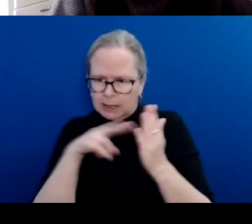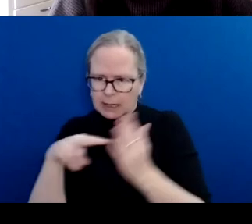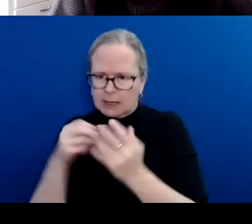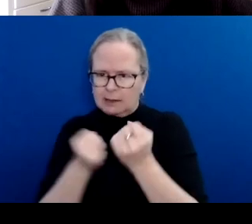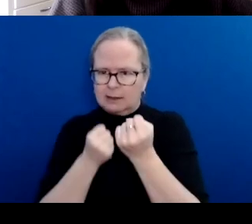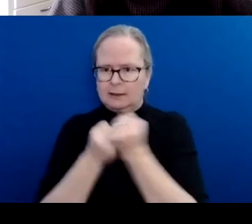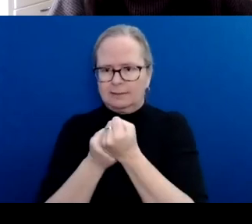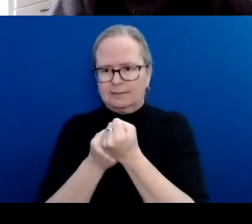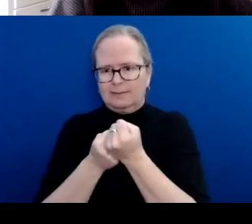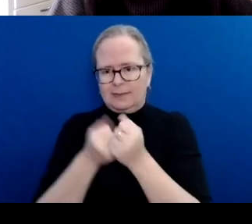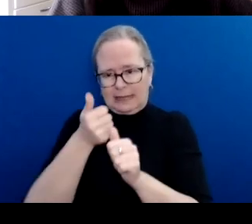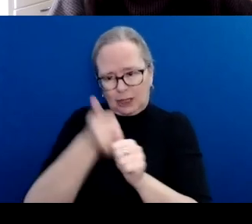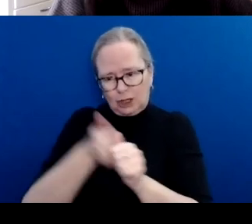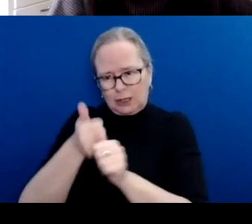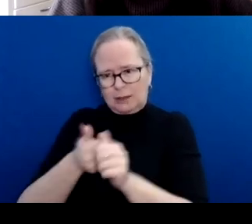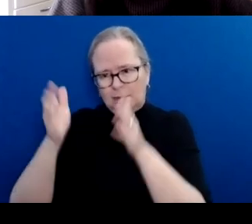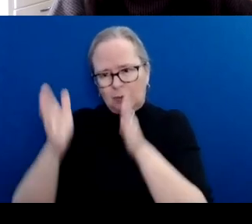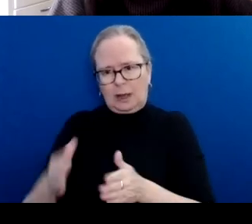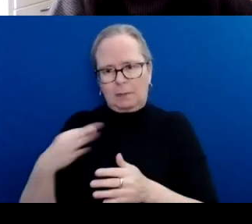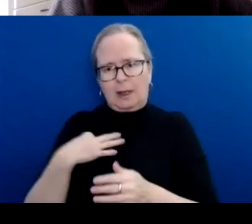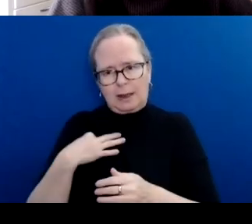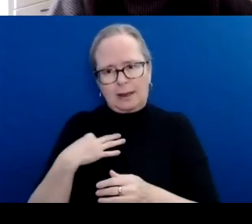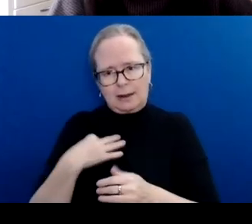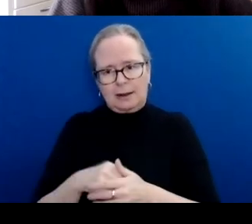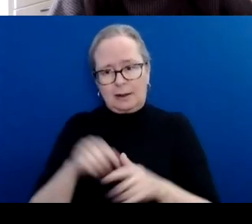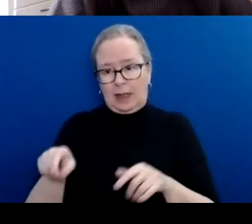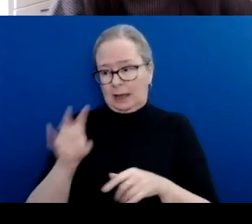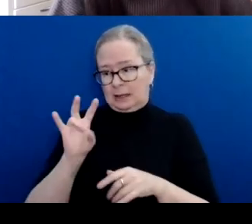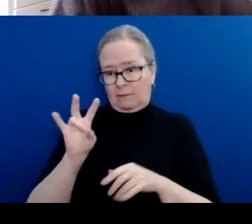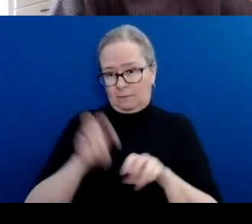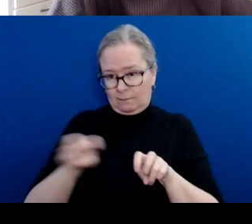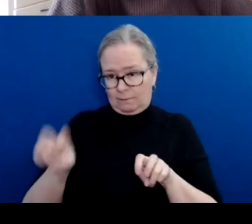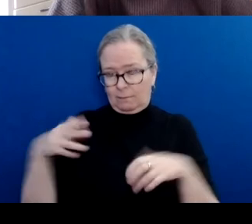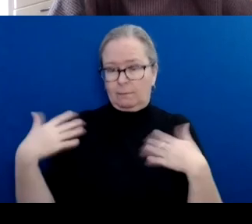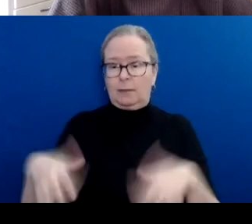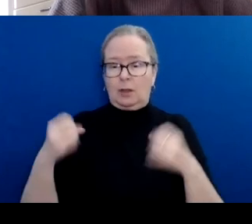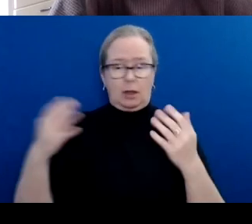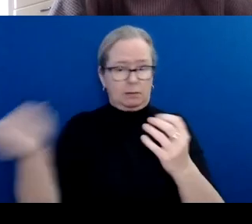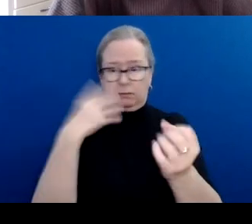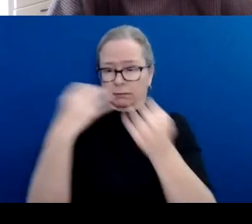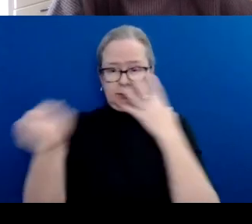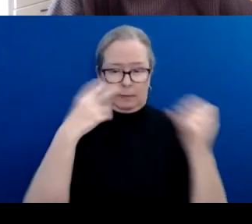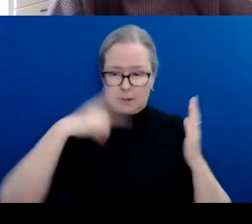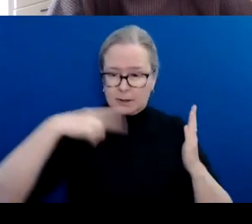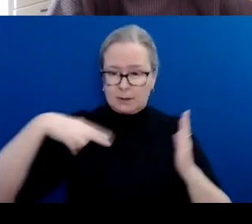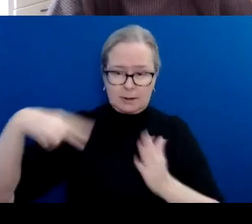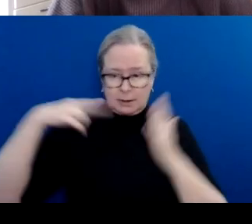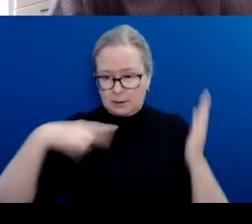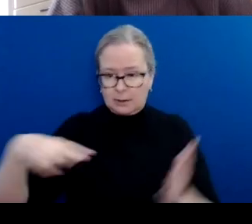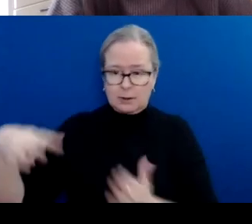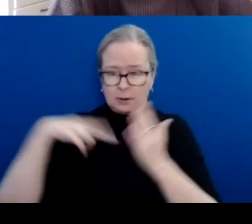They will be reading many applications, so be respectful of how much additional material you choose to include